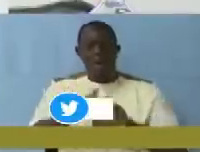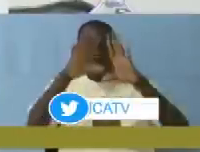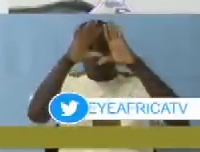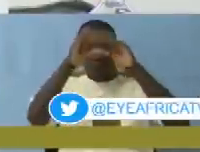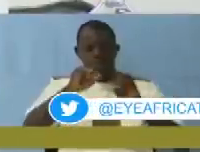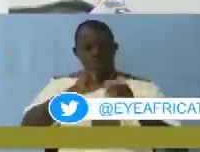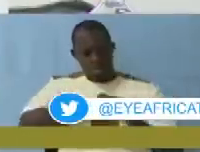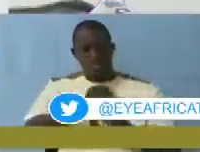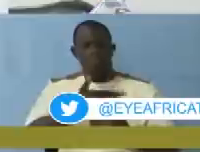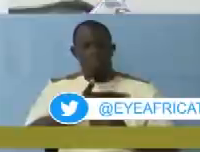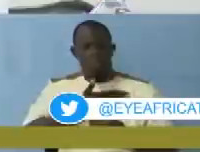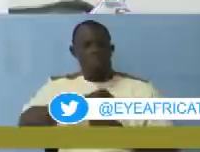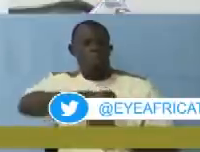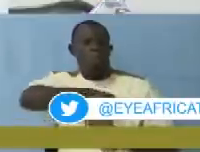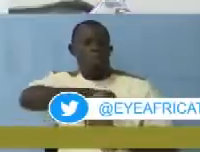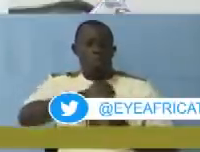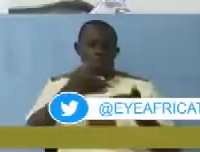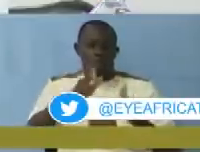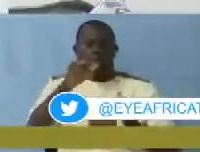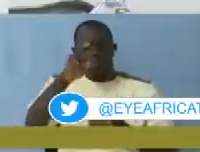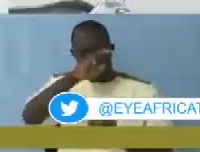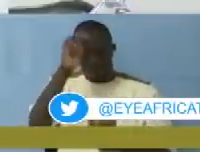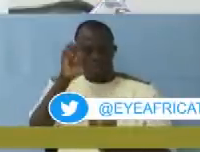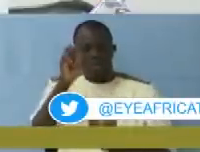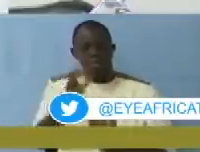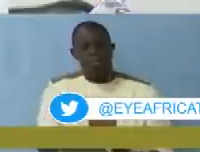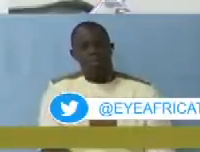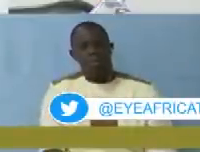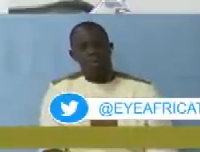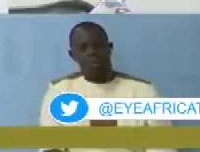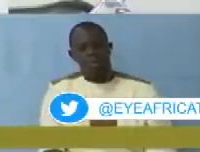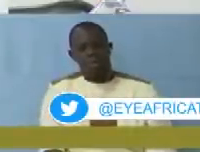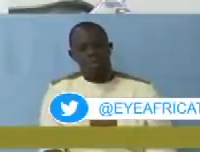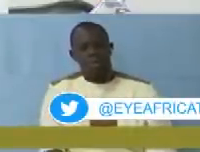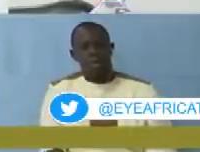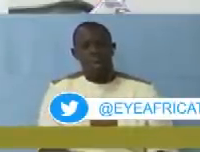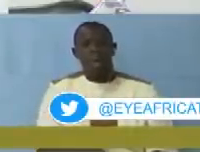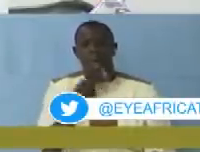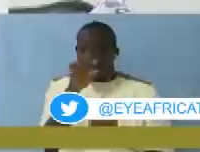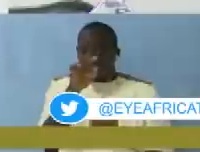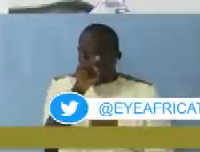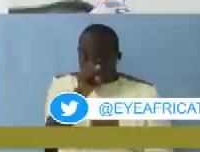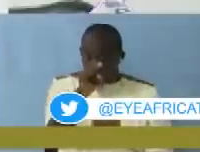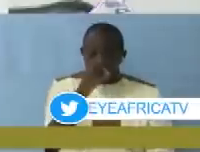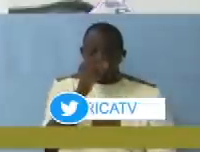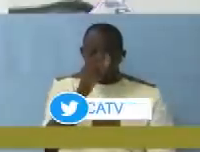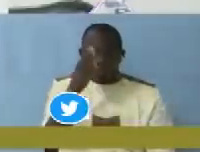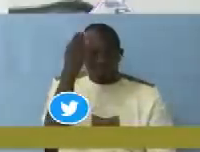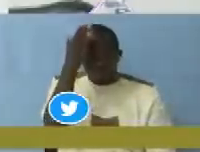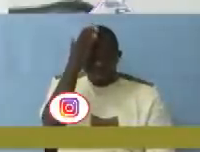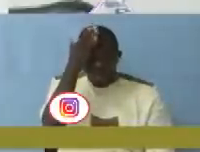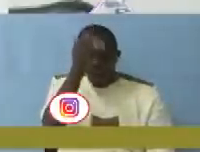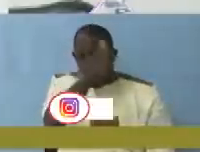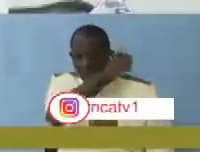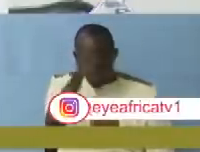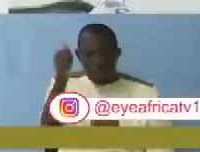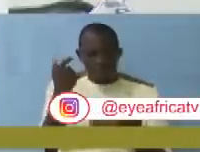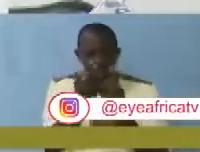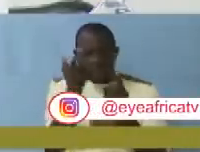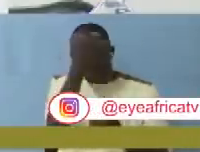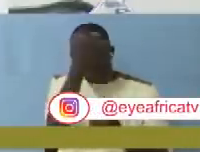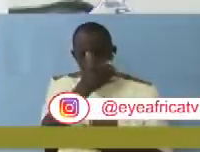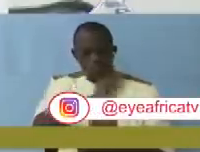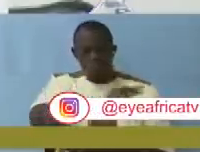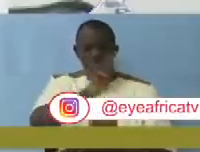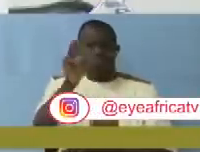its own way of working. Niko ite ya belon jire monto nyafore. If you say that you know everything there, then that's not true.